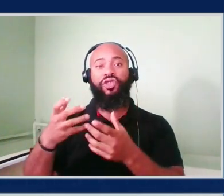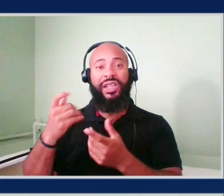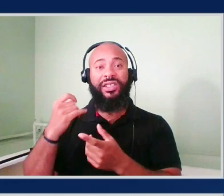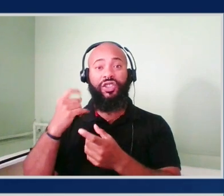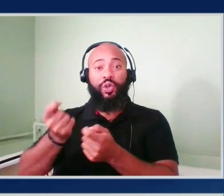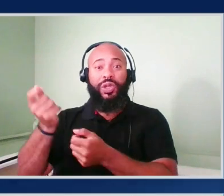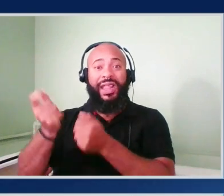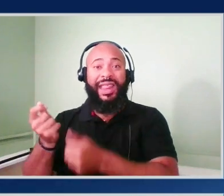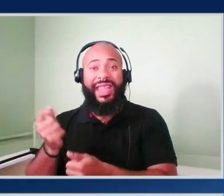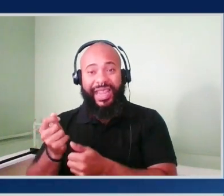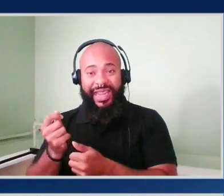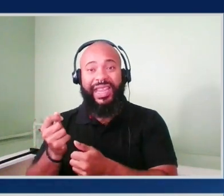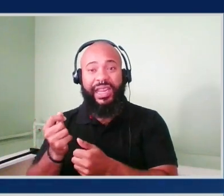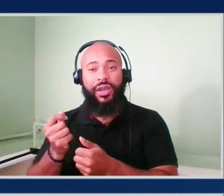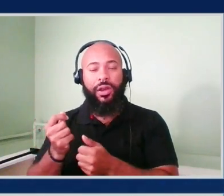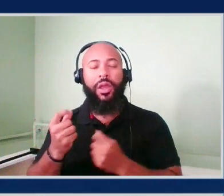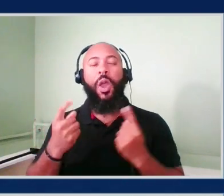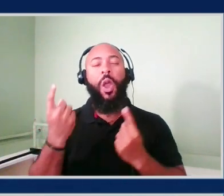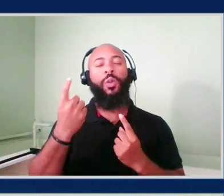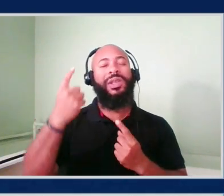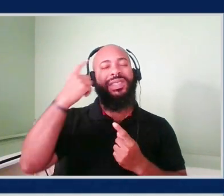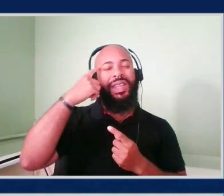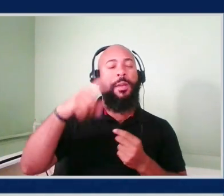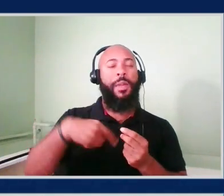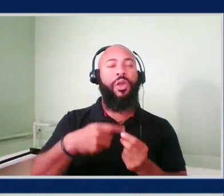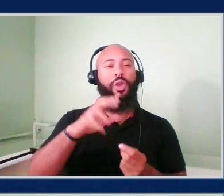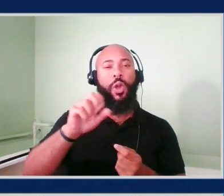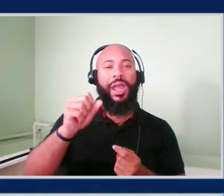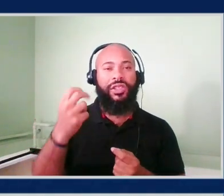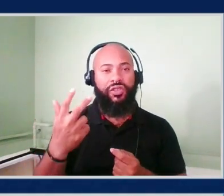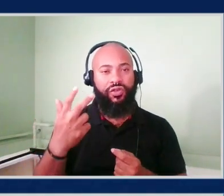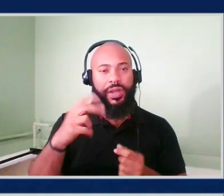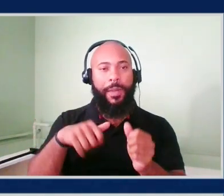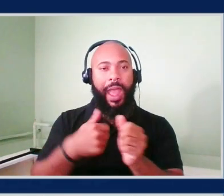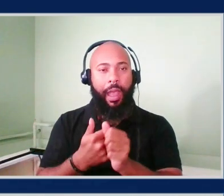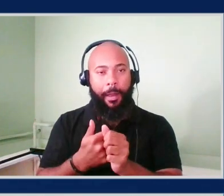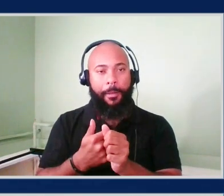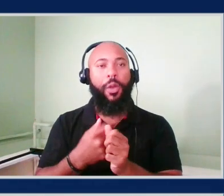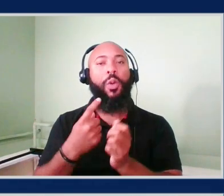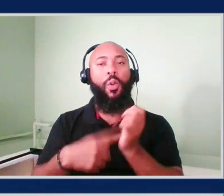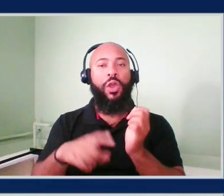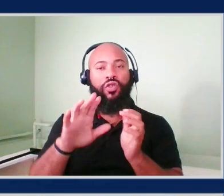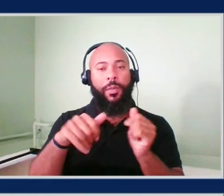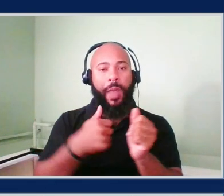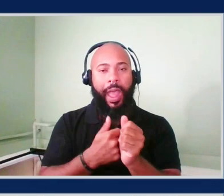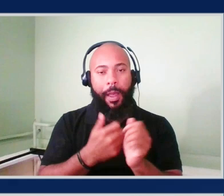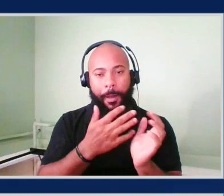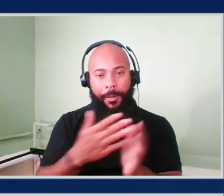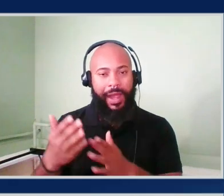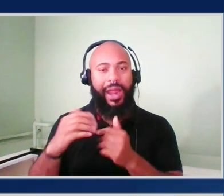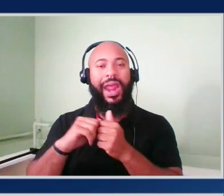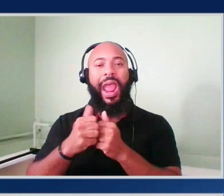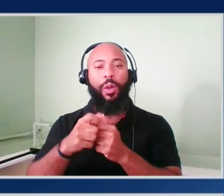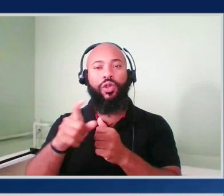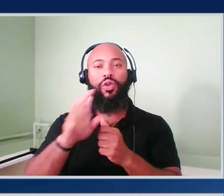always think about your S3 backup. Have you got it backed up? What's your backup plan? How are you going to restore it?